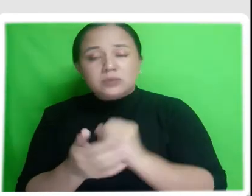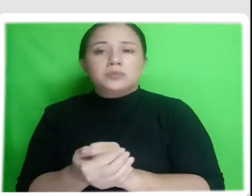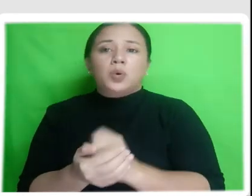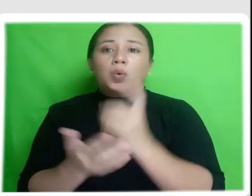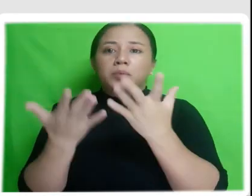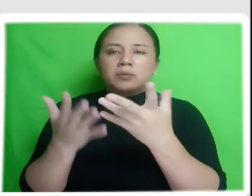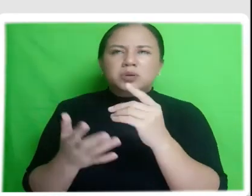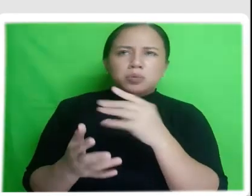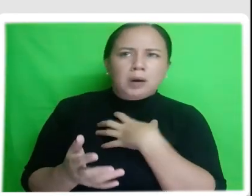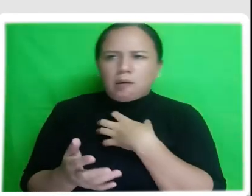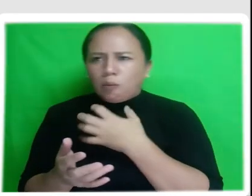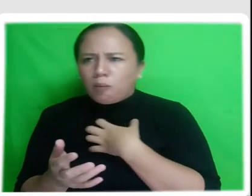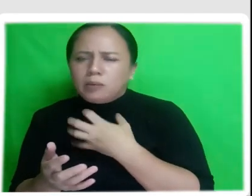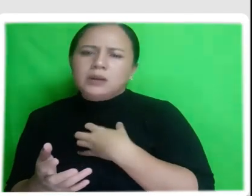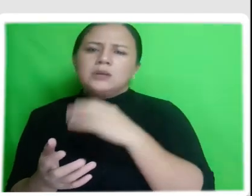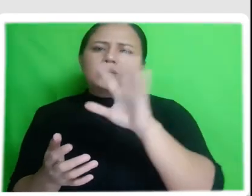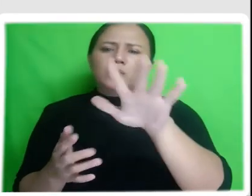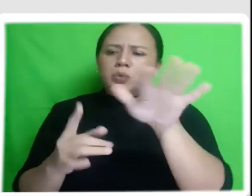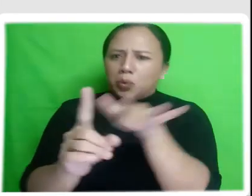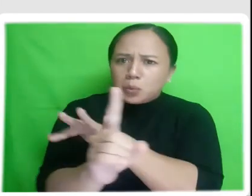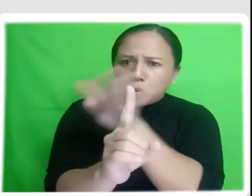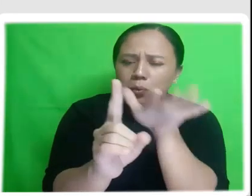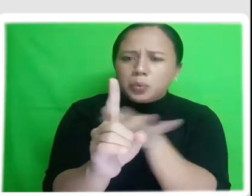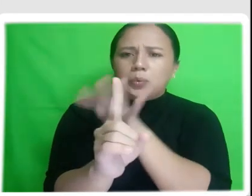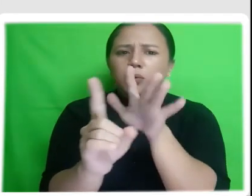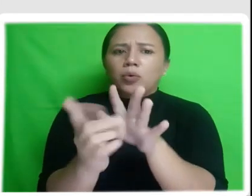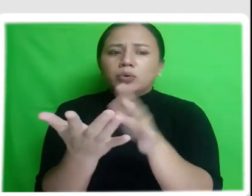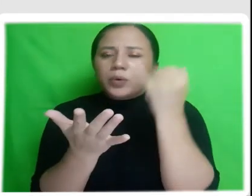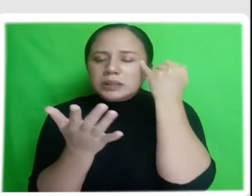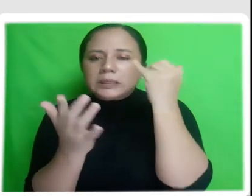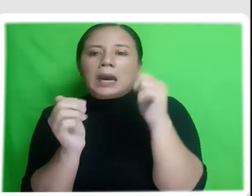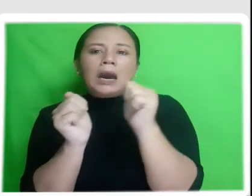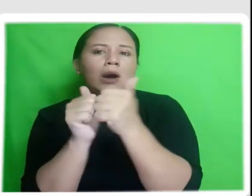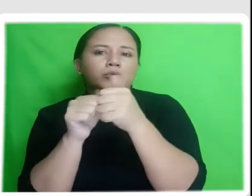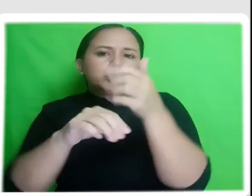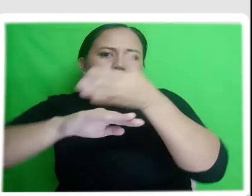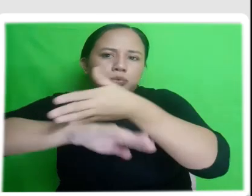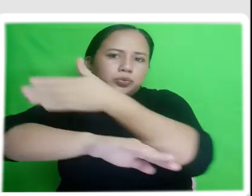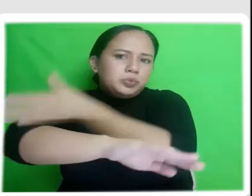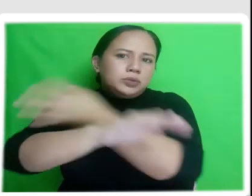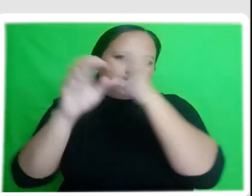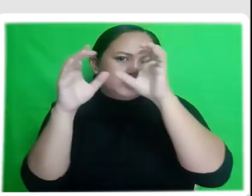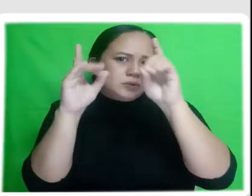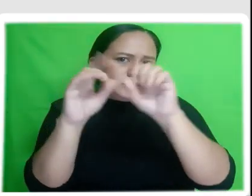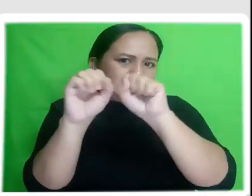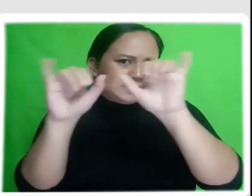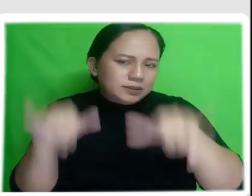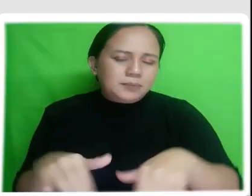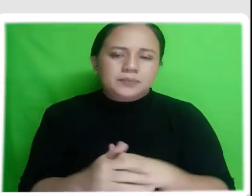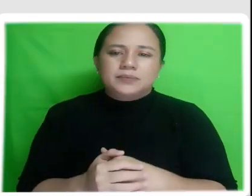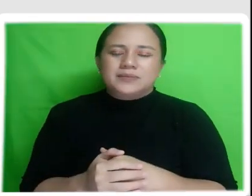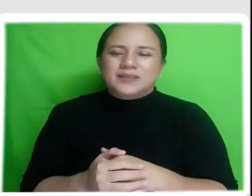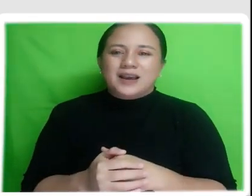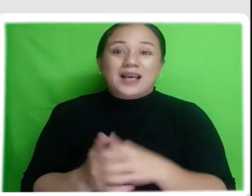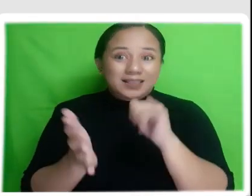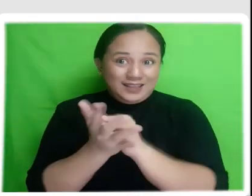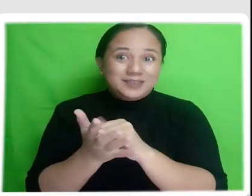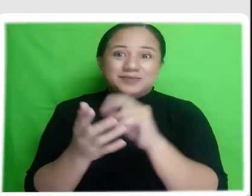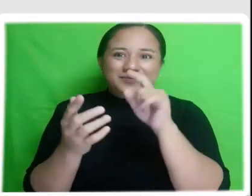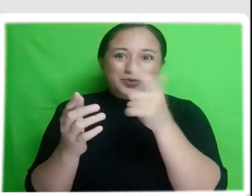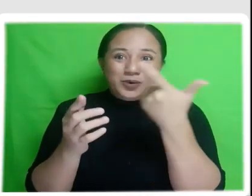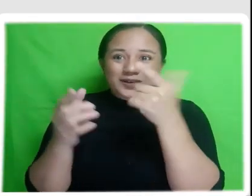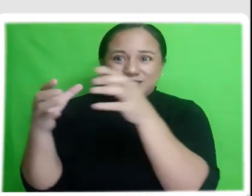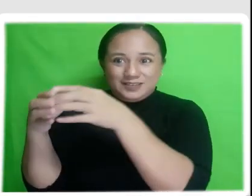your observations, or ideas on how to improve the education system. So that's one set of motives.